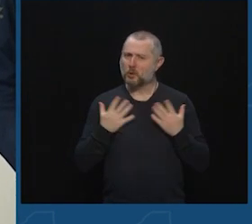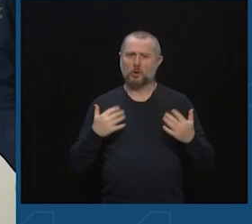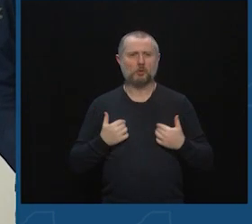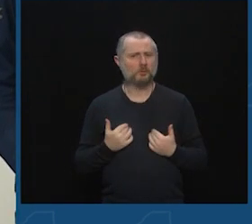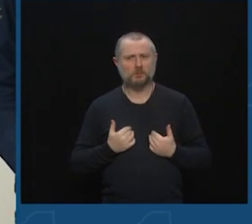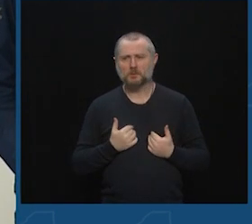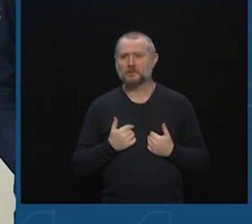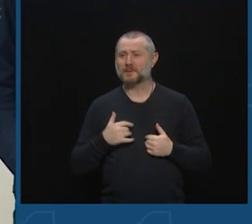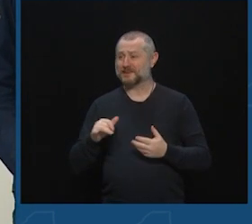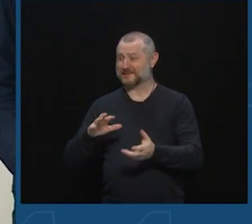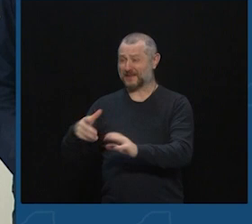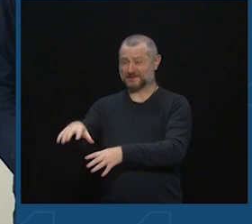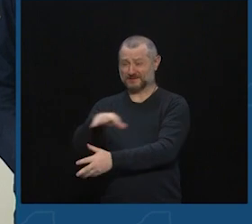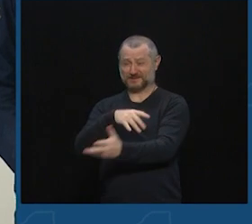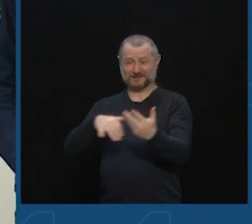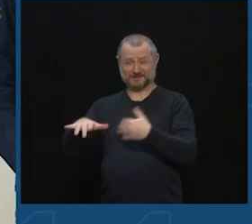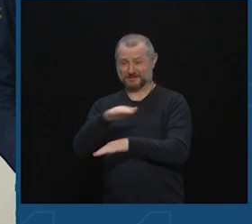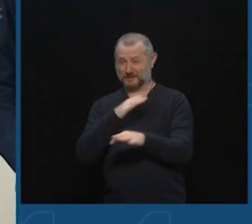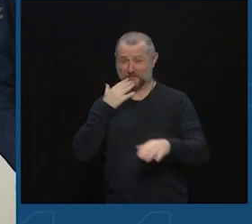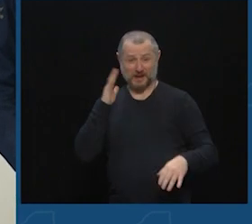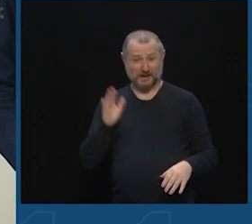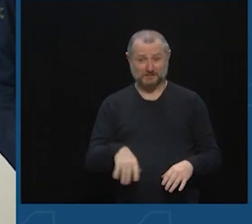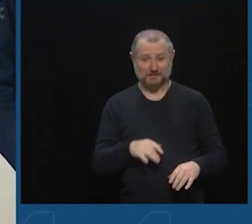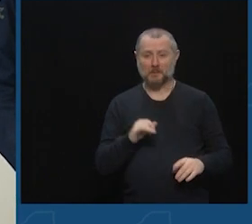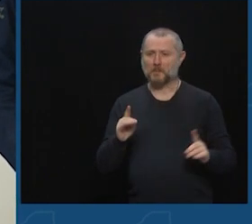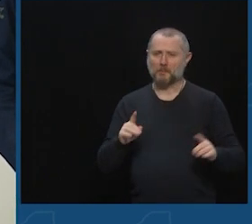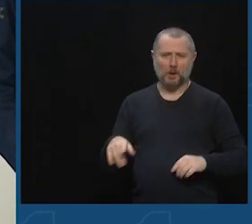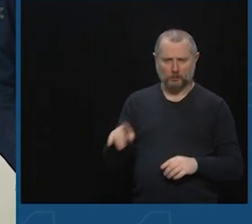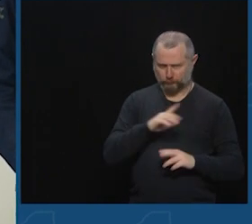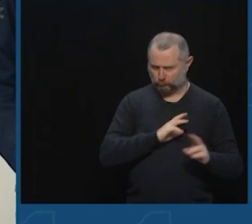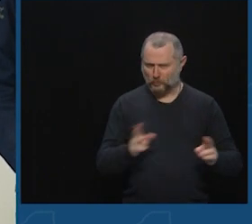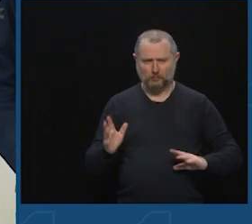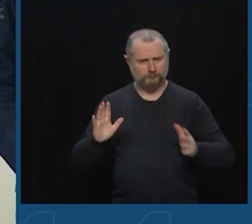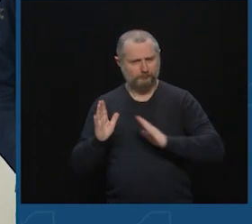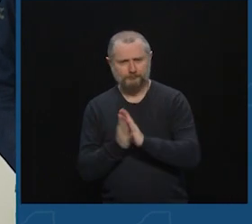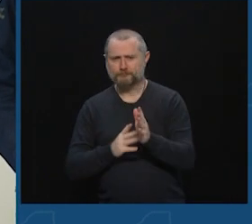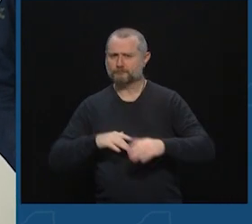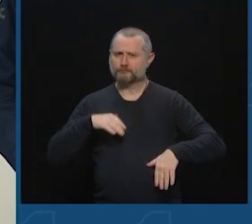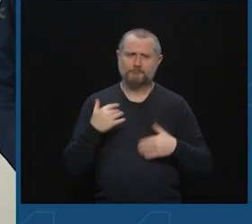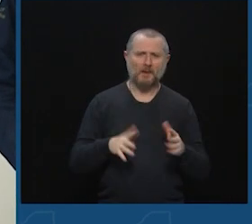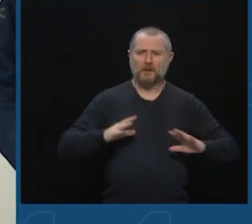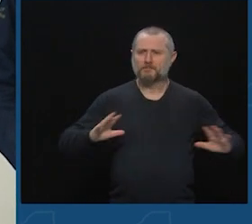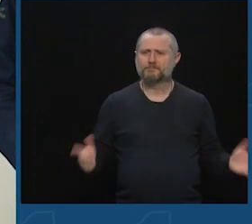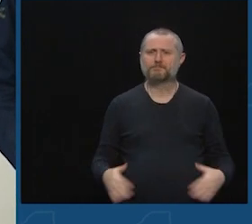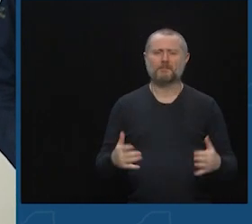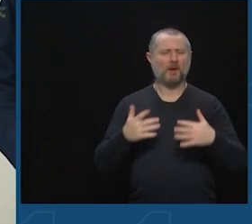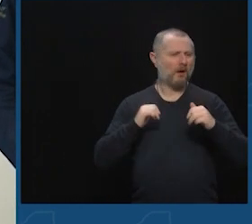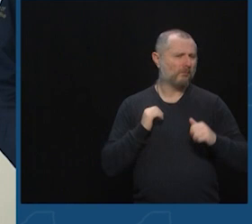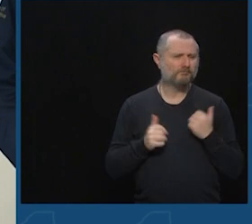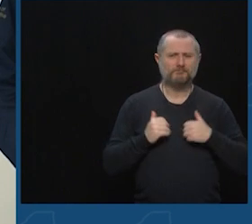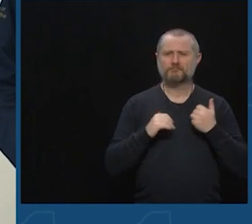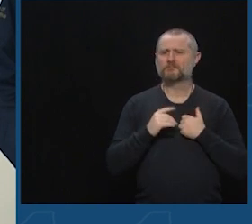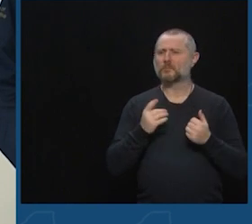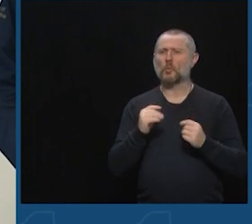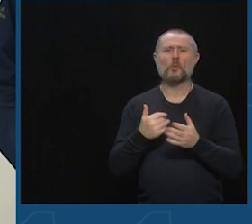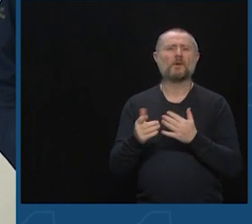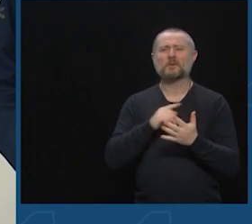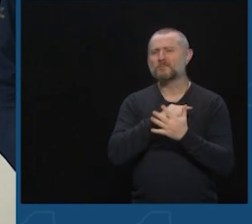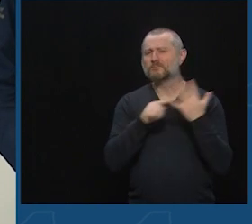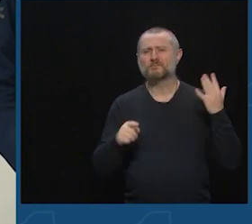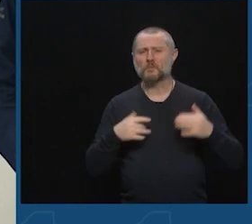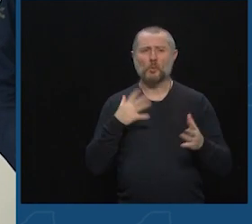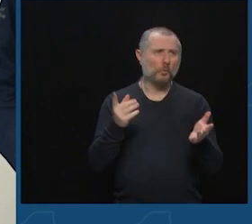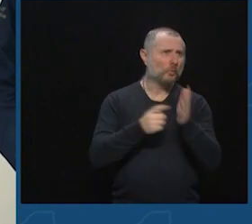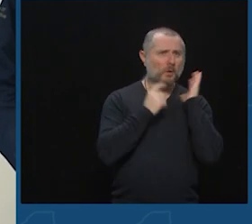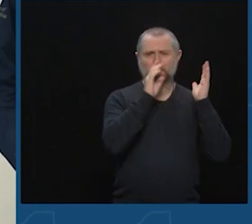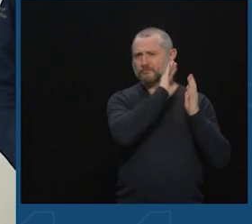disaster strikes, we have the people with the experience and also the compassion and the willingness to do what is extraordinary. And lastly, before I turn